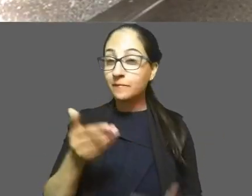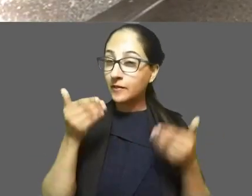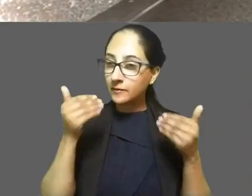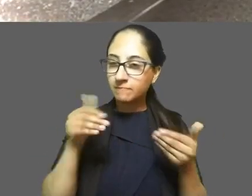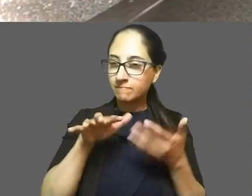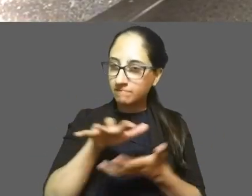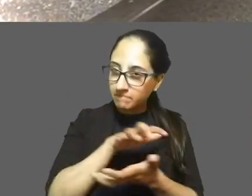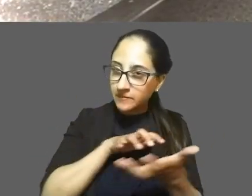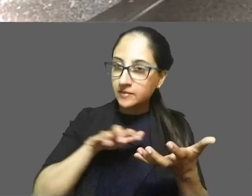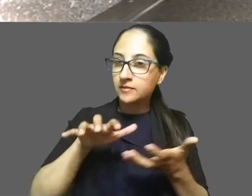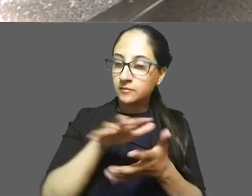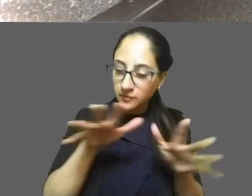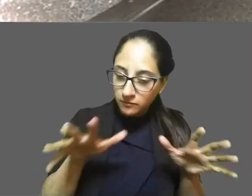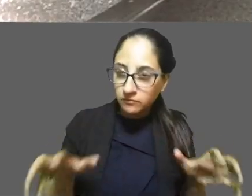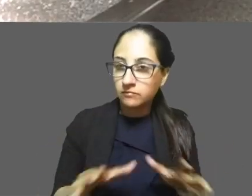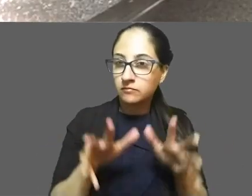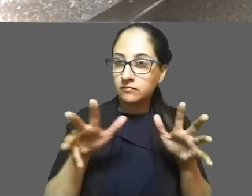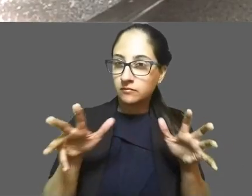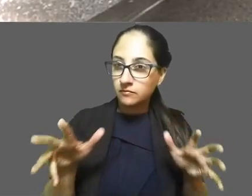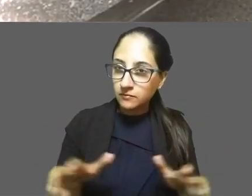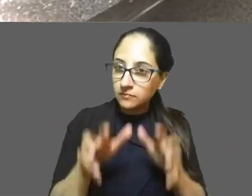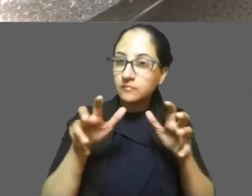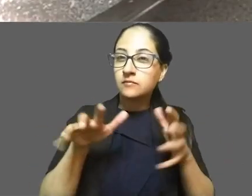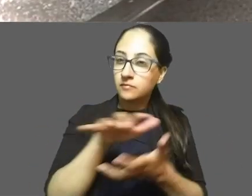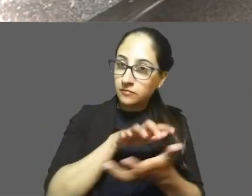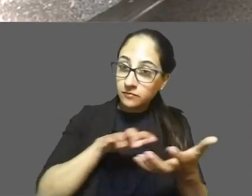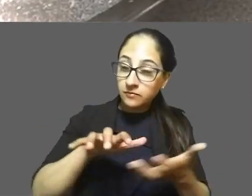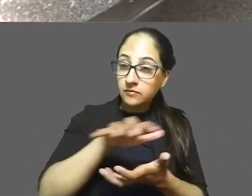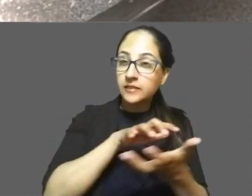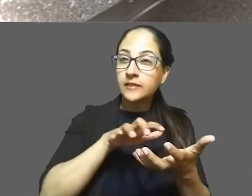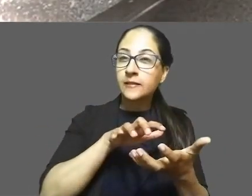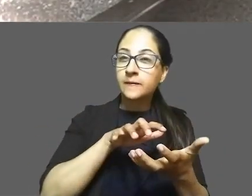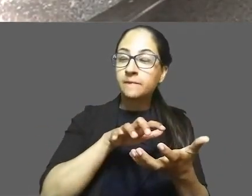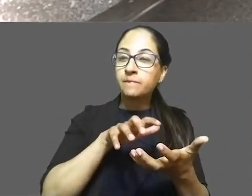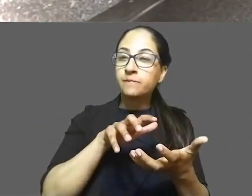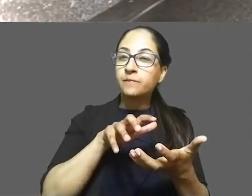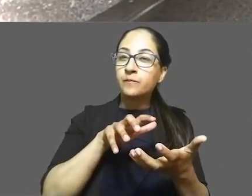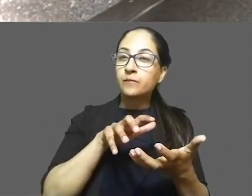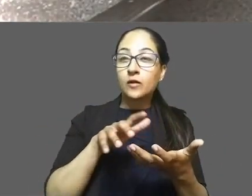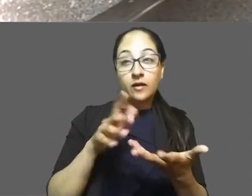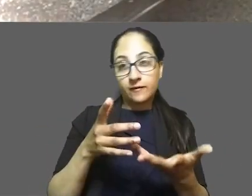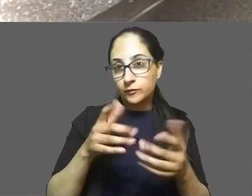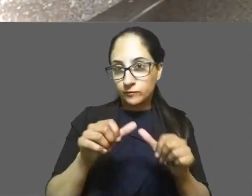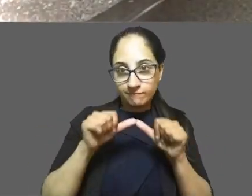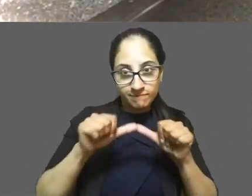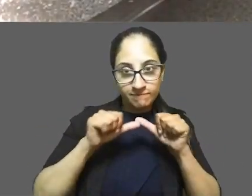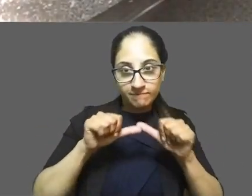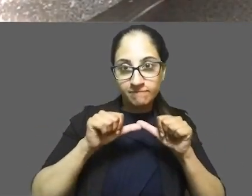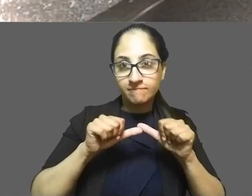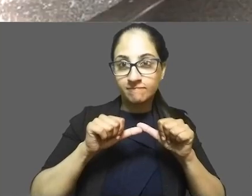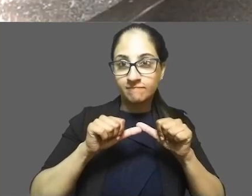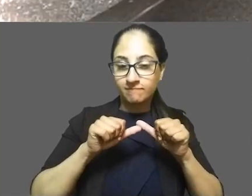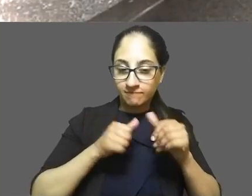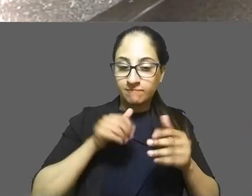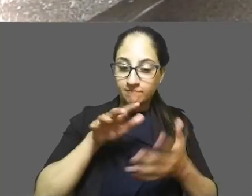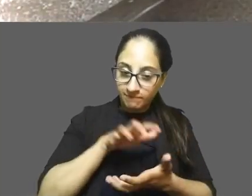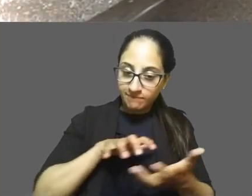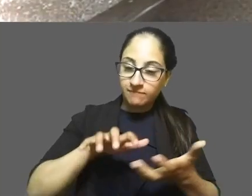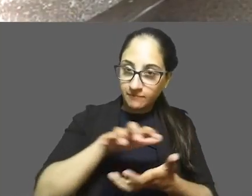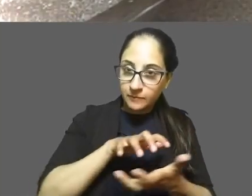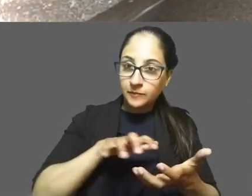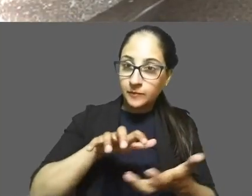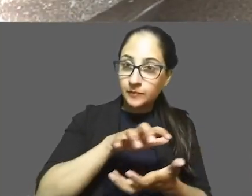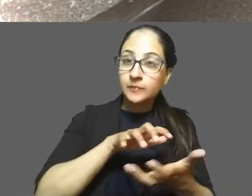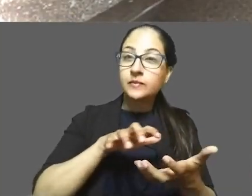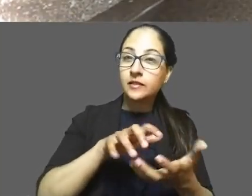this to all come together and really, you know, it's going to take a little bit of work to bring